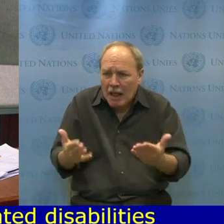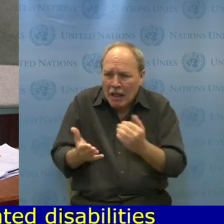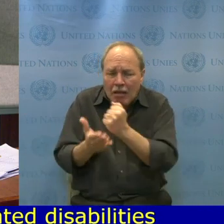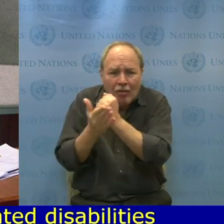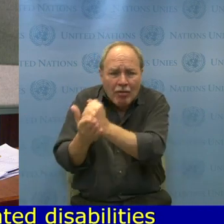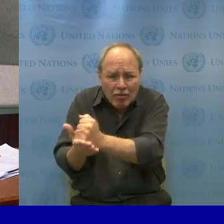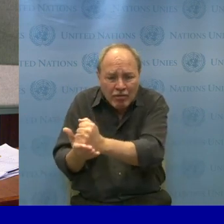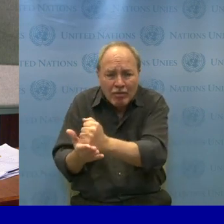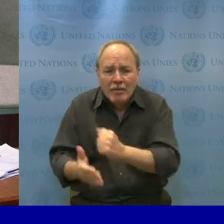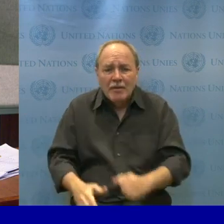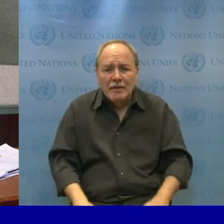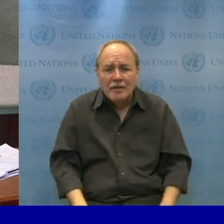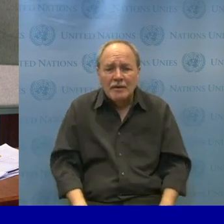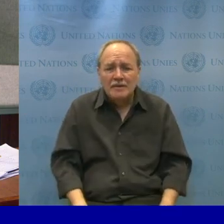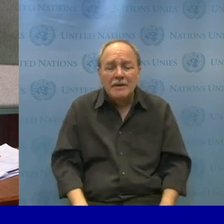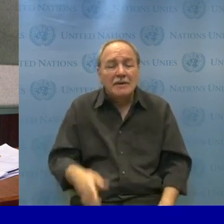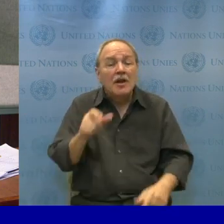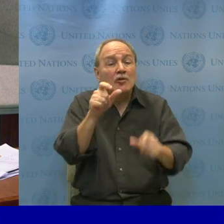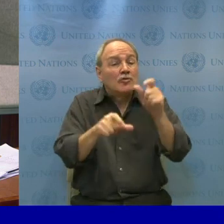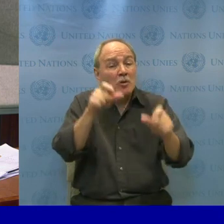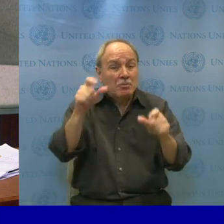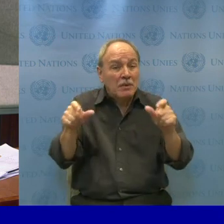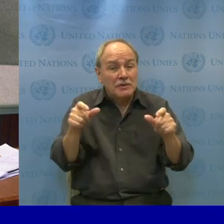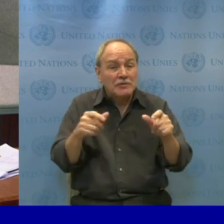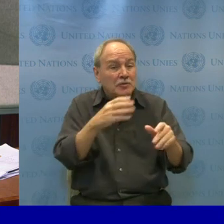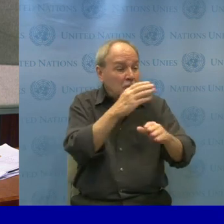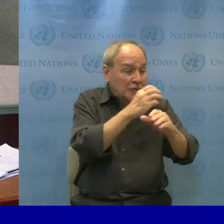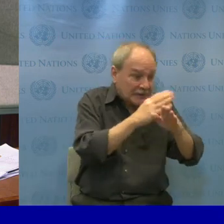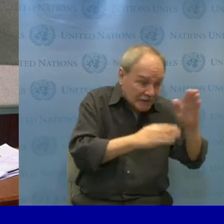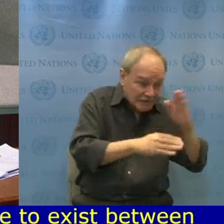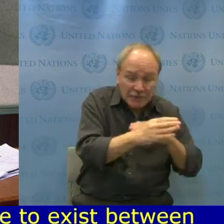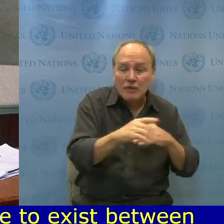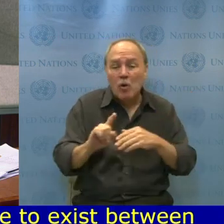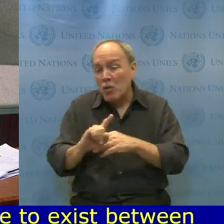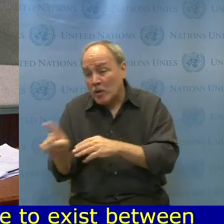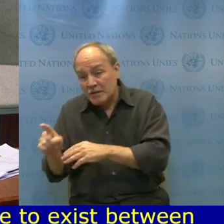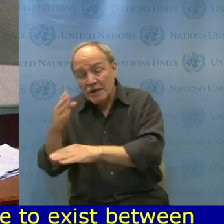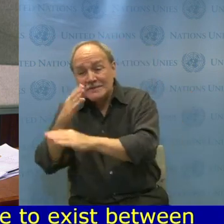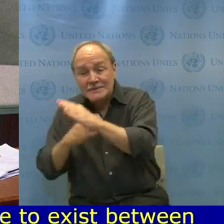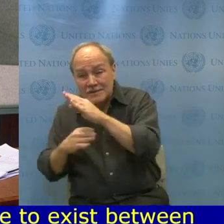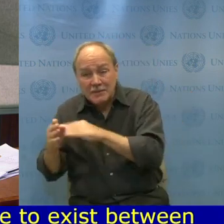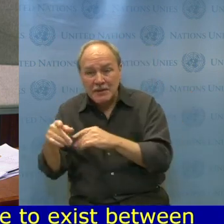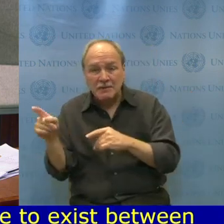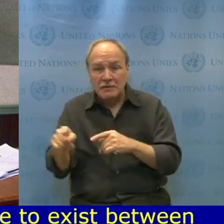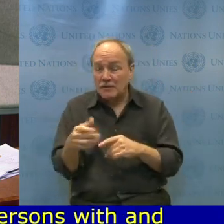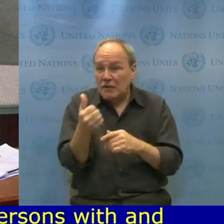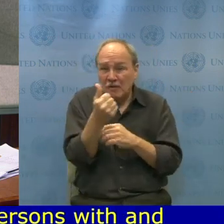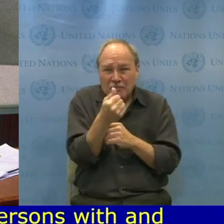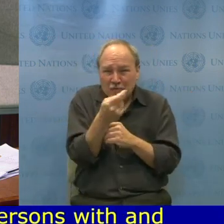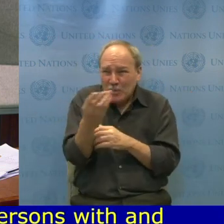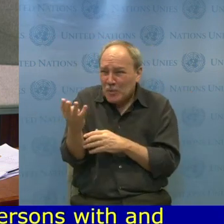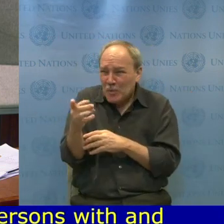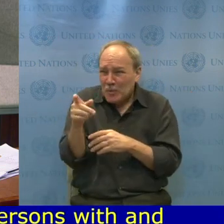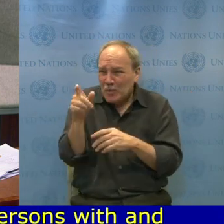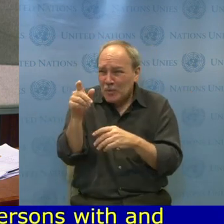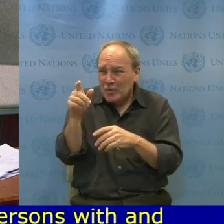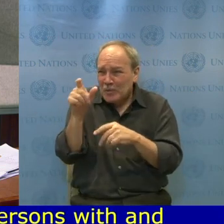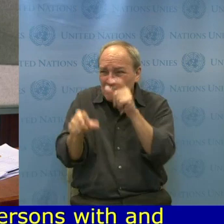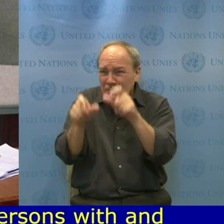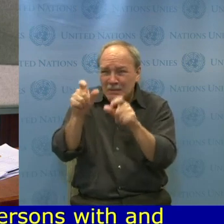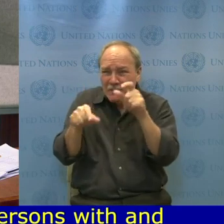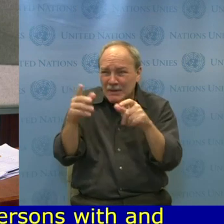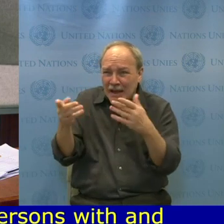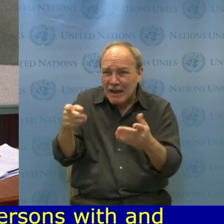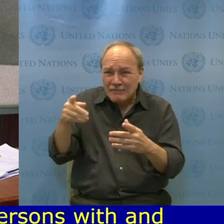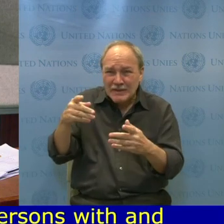without disabilities. Because of the reduced number of patients of these diseases and limited available resources, it is necessary to